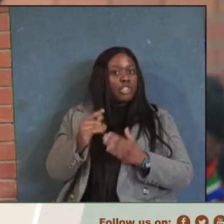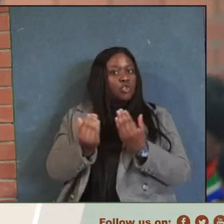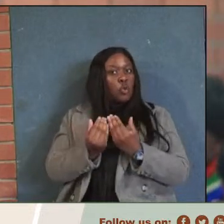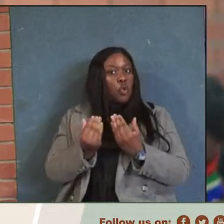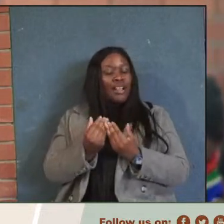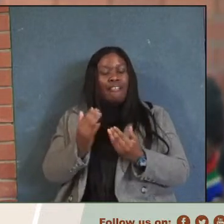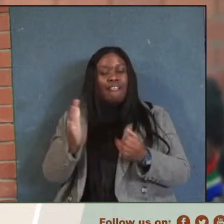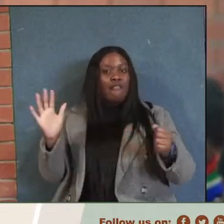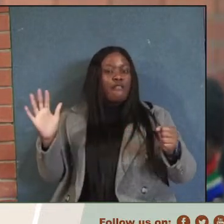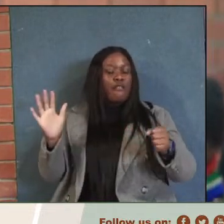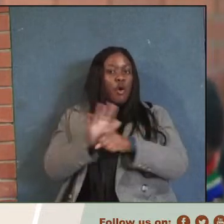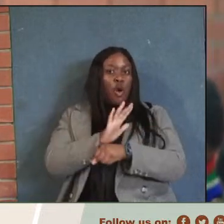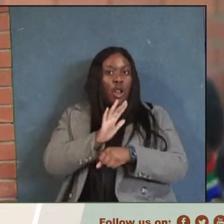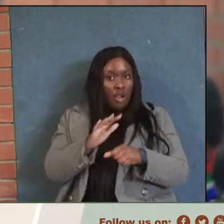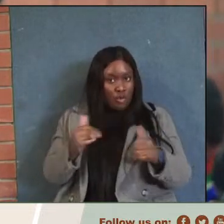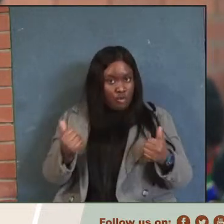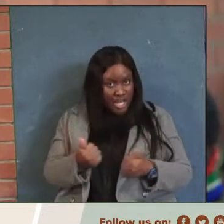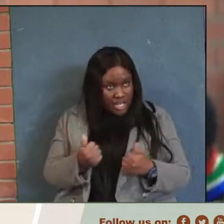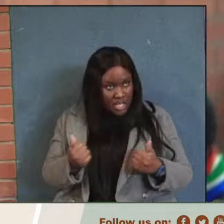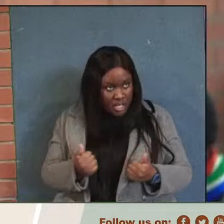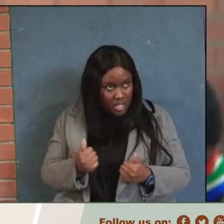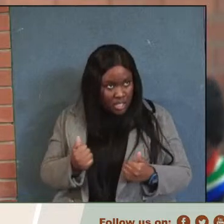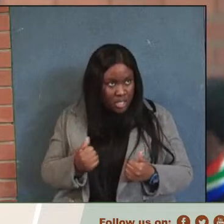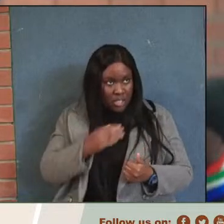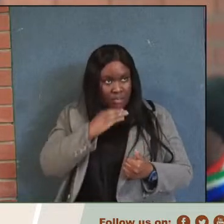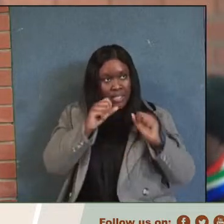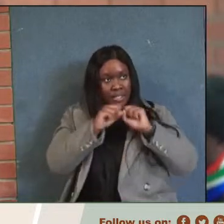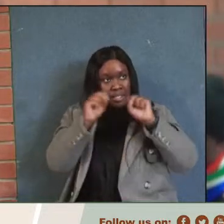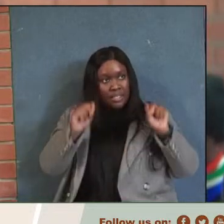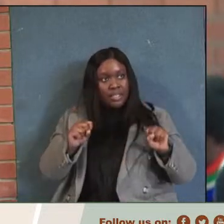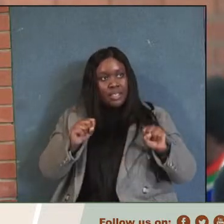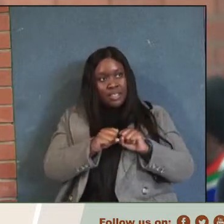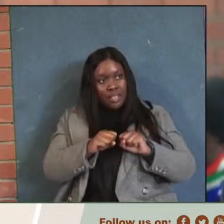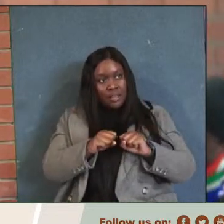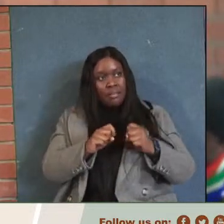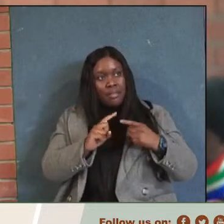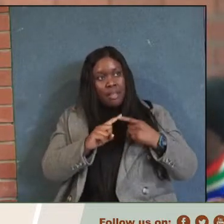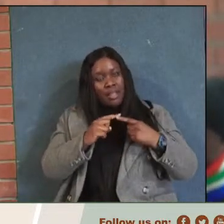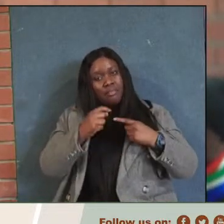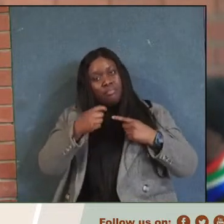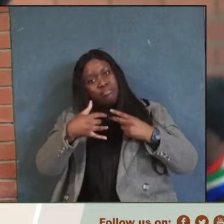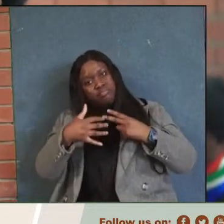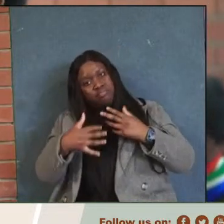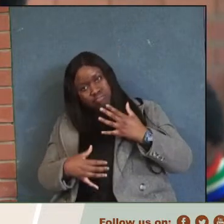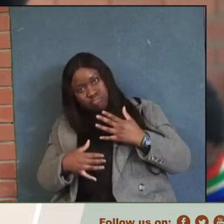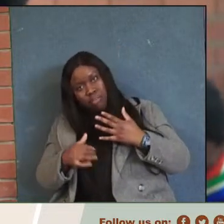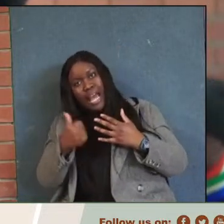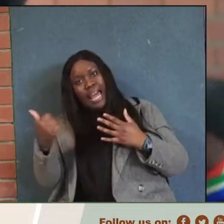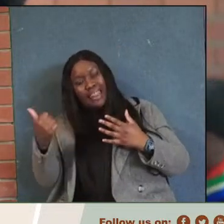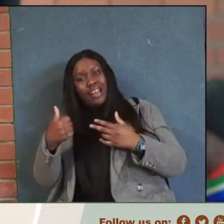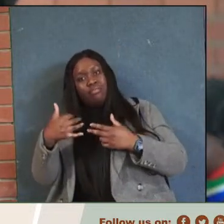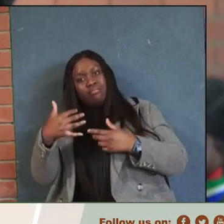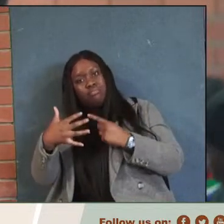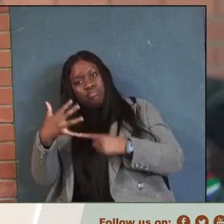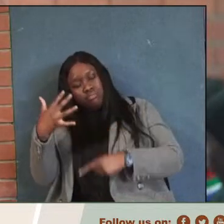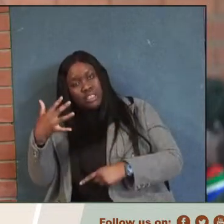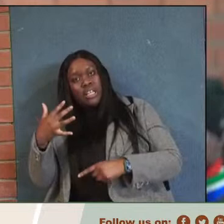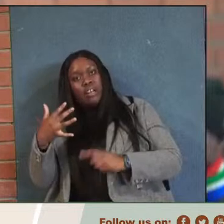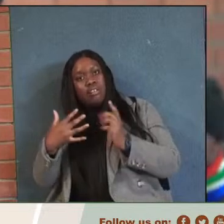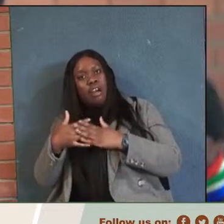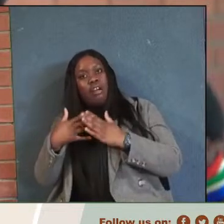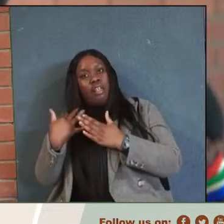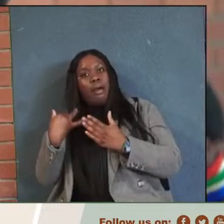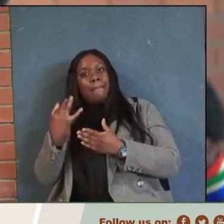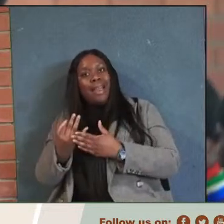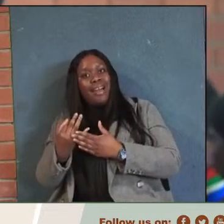you're applying in is more, the system will give you options of different kinds of schools where you will apply